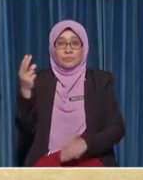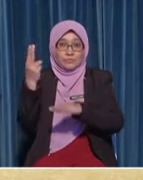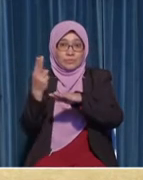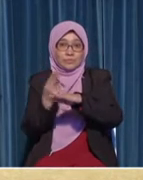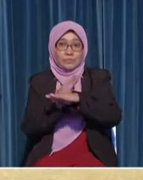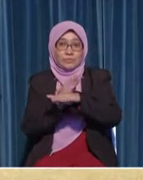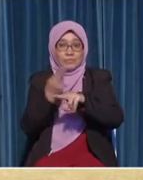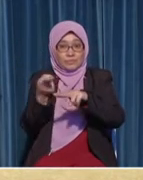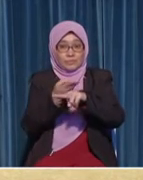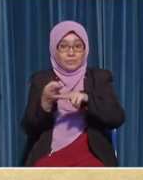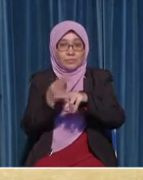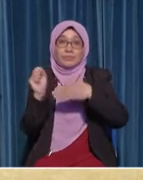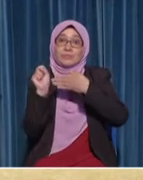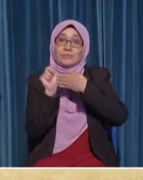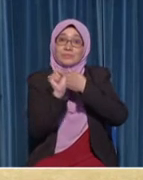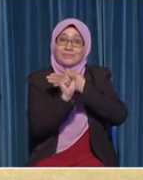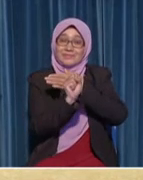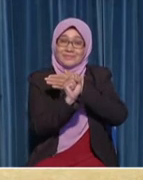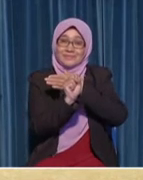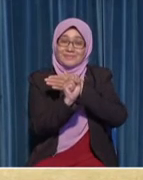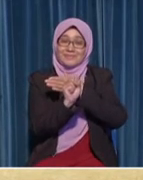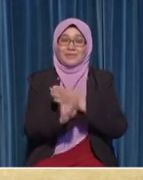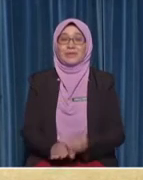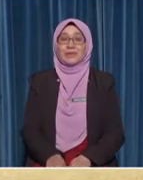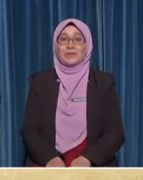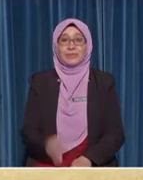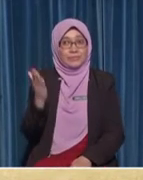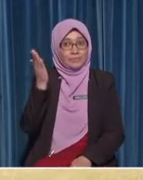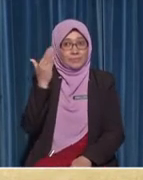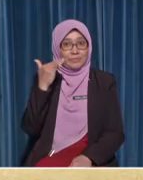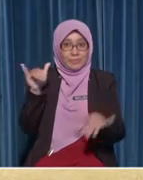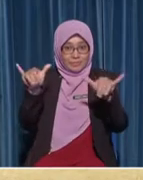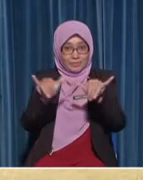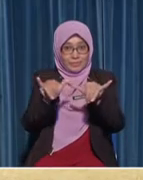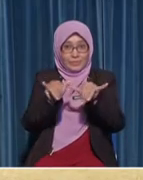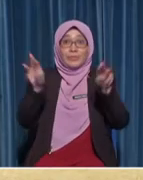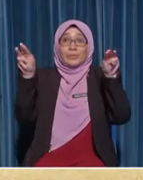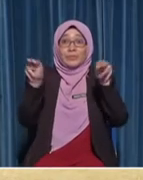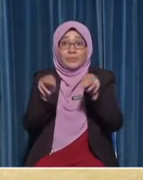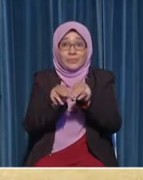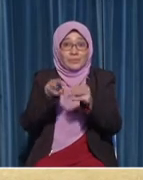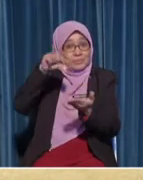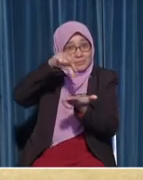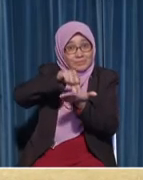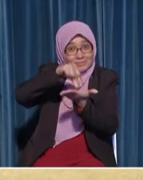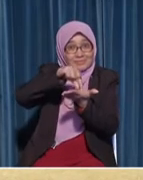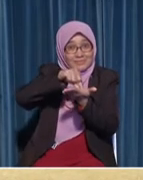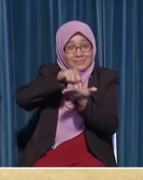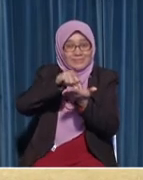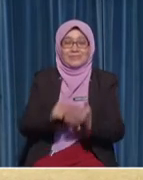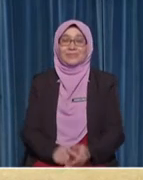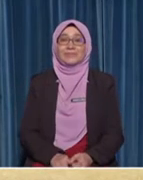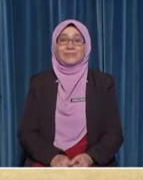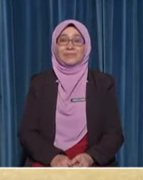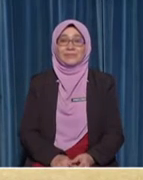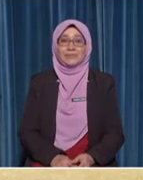a weighing scale. Let's measure the mass of this chicken. Look at